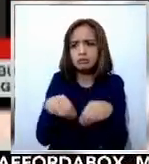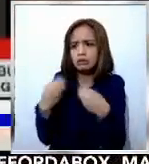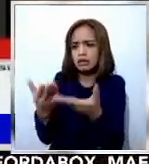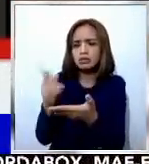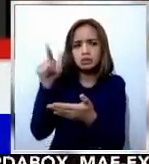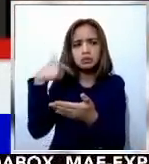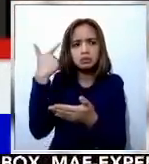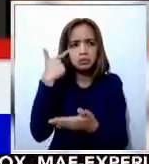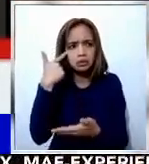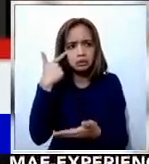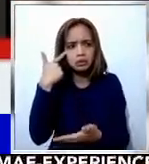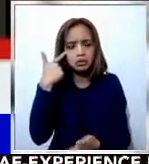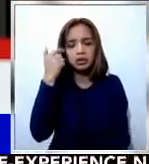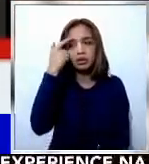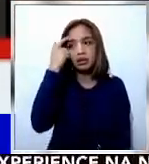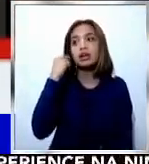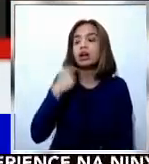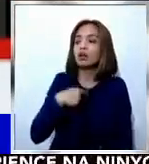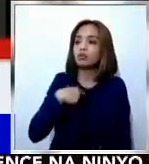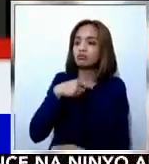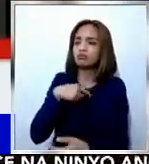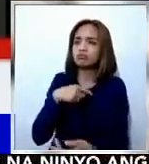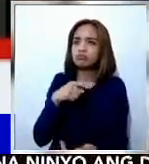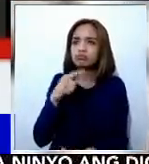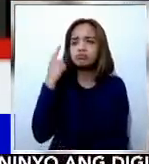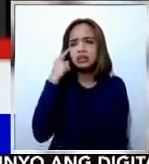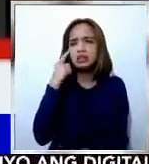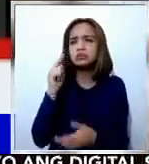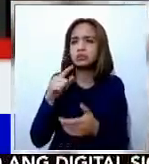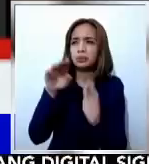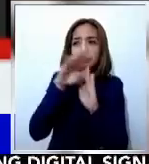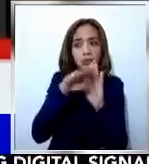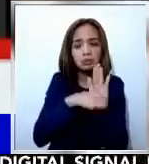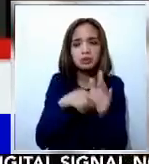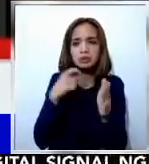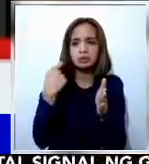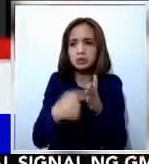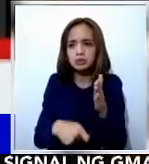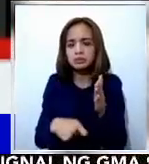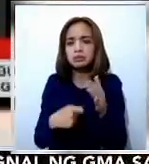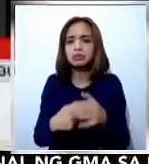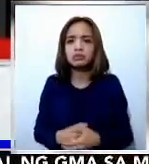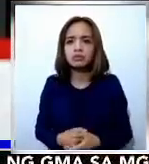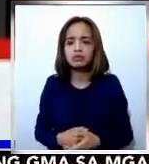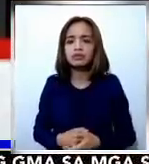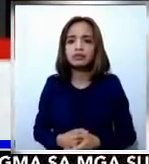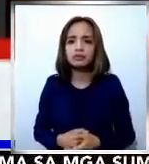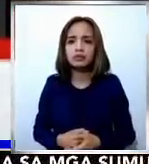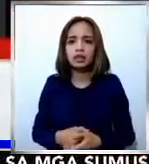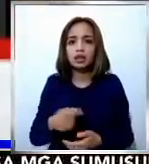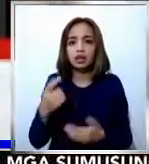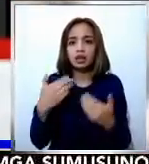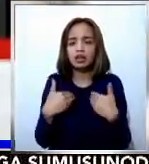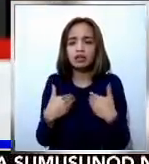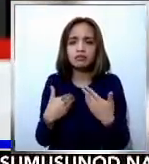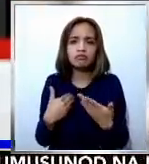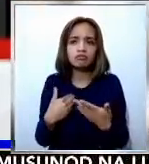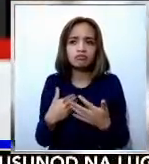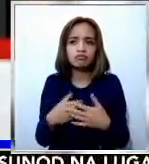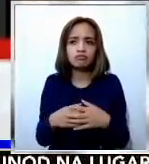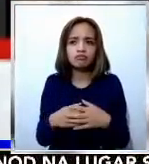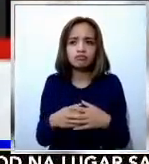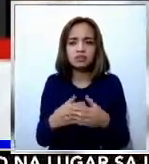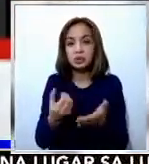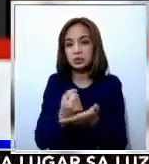I believe for the price list, this only came out when we had stable supply to also supply